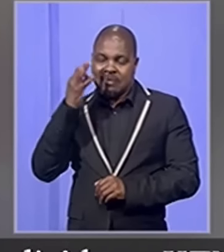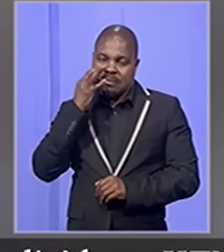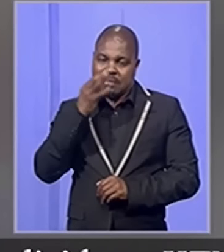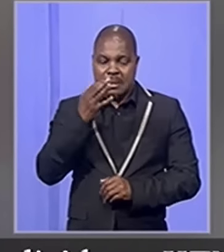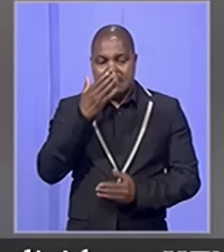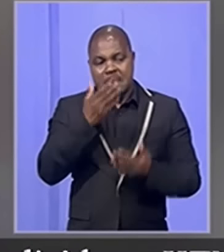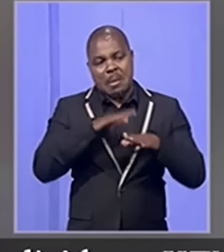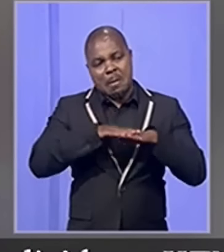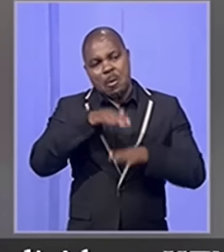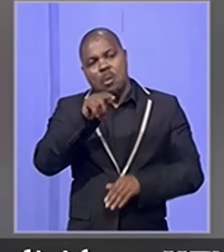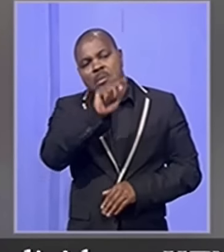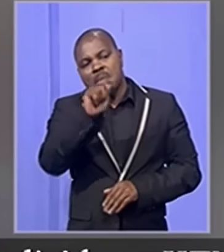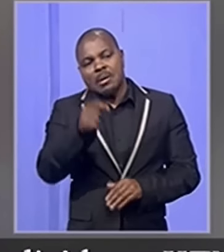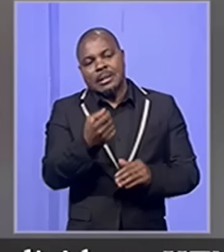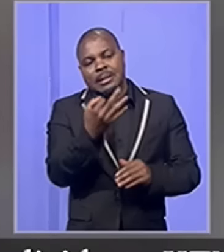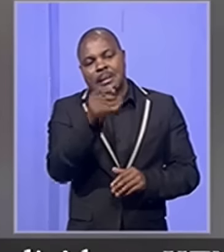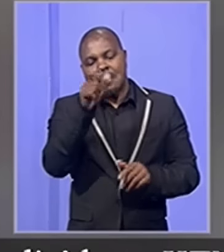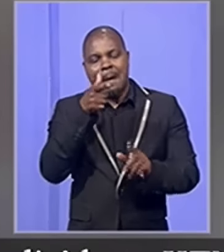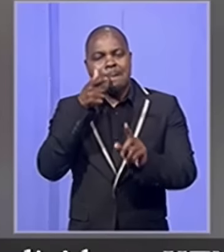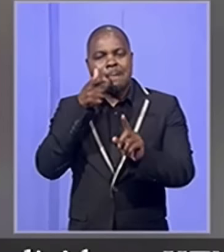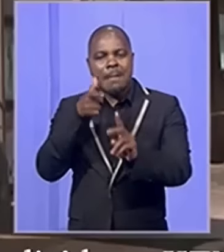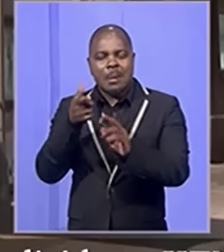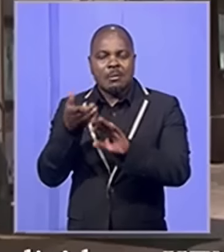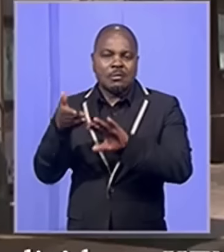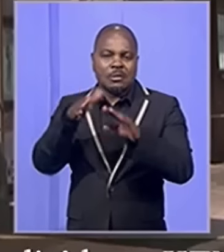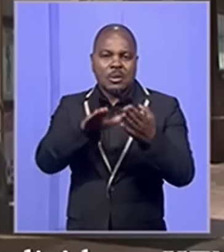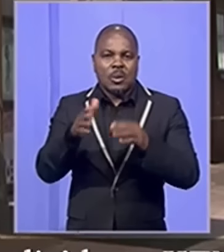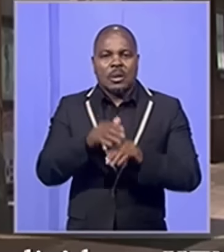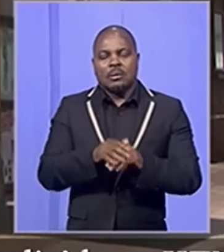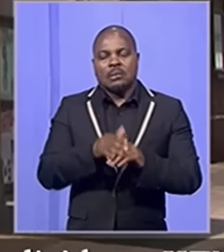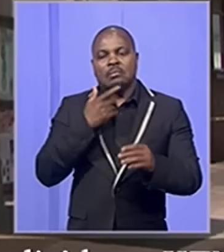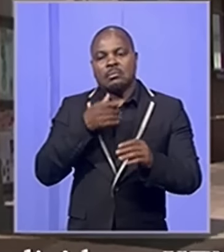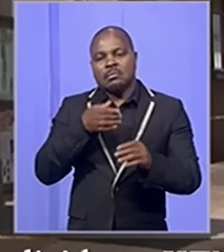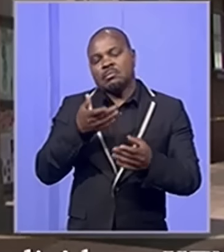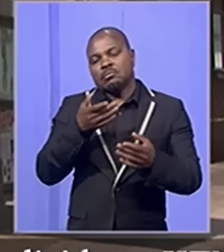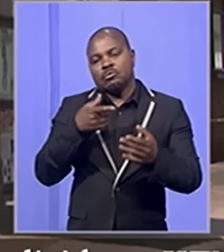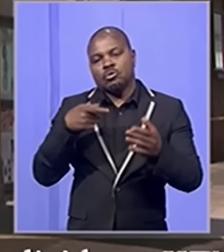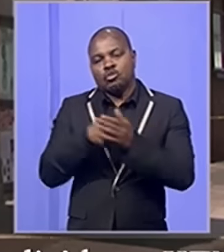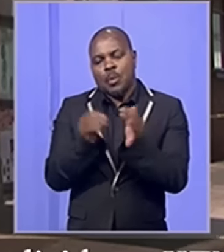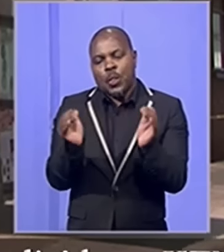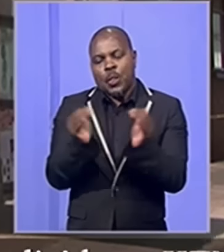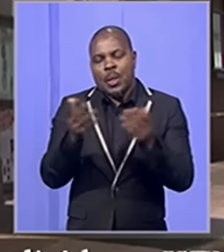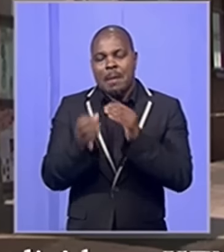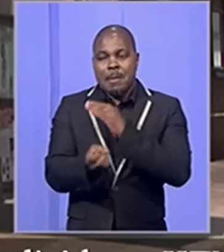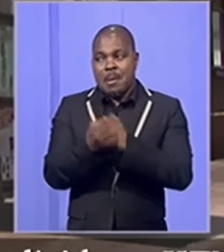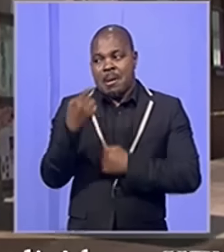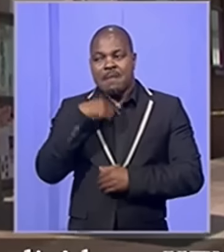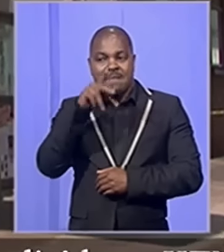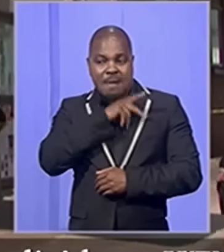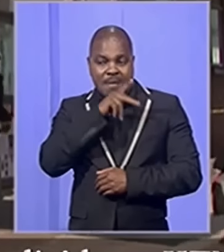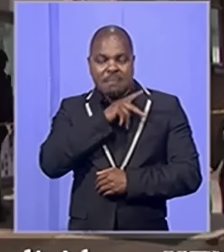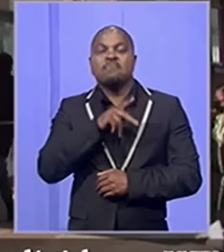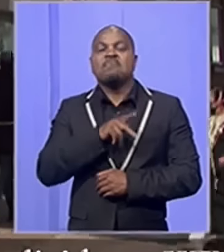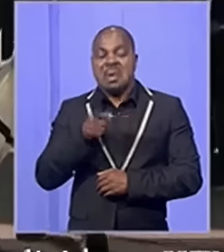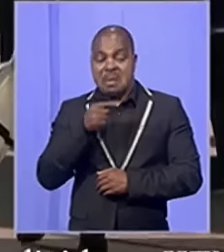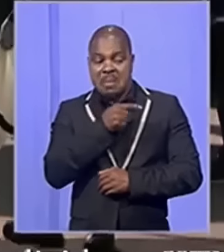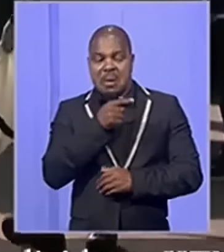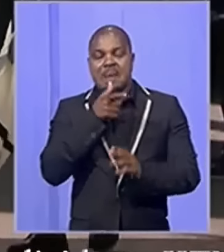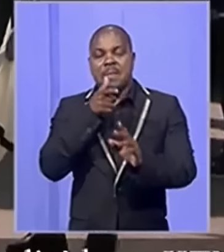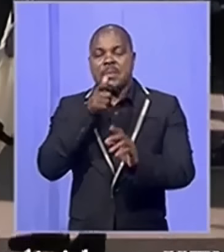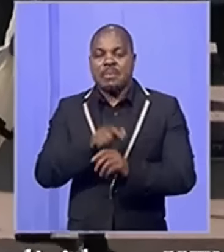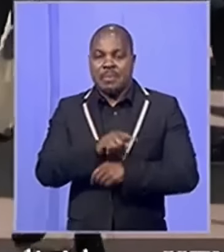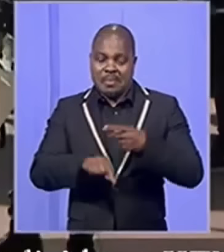dipolao tsa batho ba le 3 ba ba neng ba thuntsiwa gaufi le tuck shop kwa Mpumalanga kwa la Botlhano. Ebile go na le kgonagalo ya gore